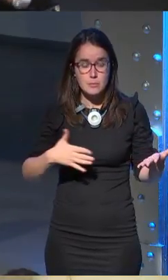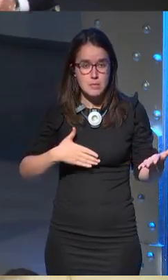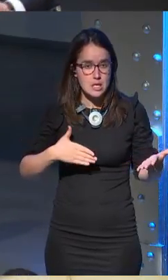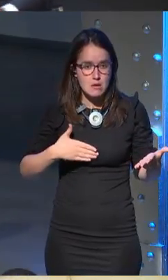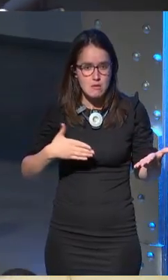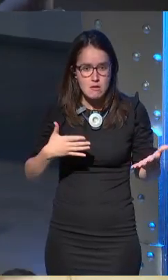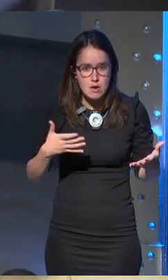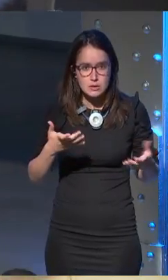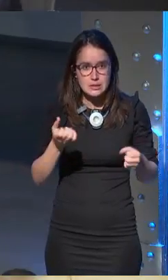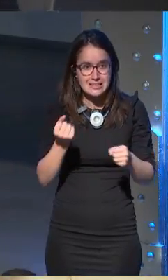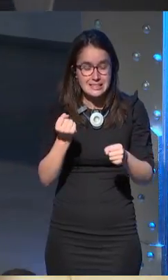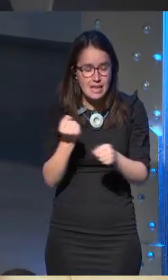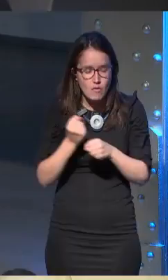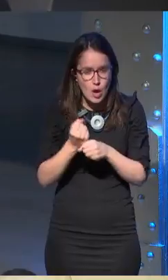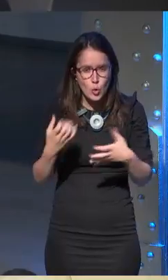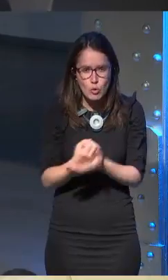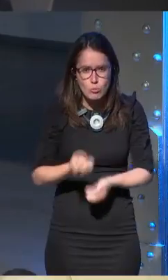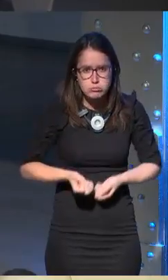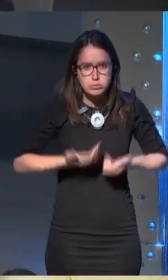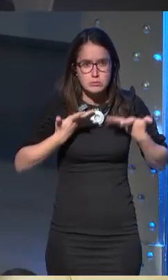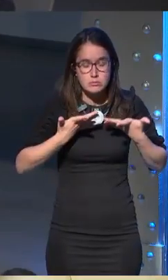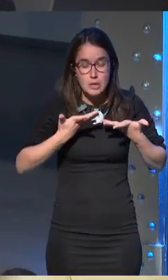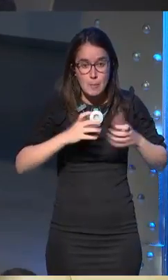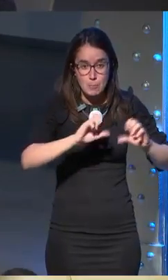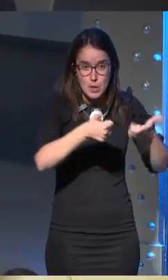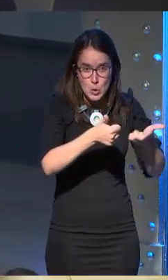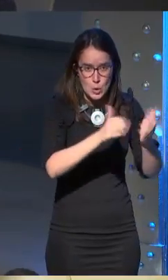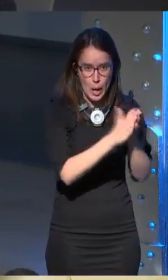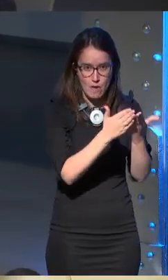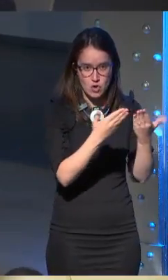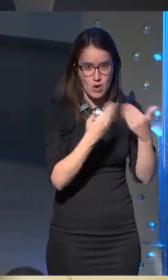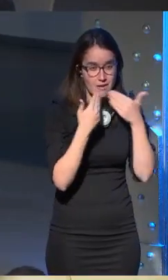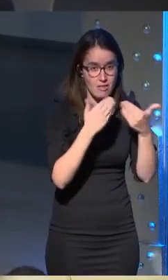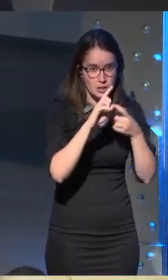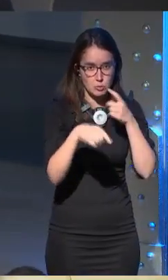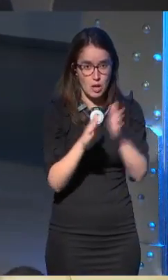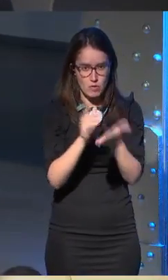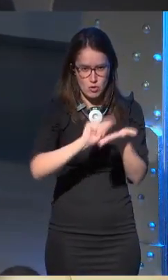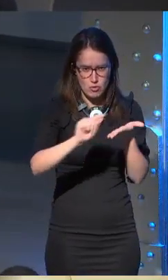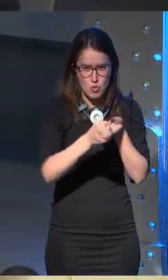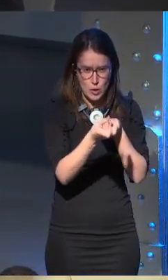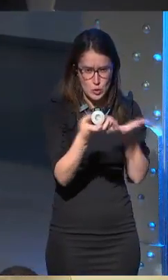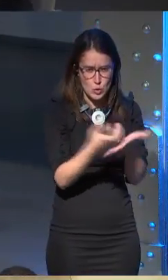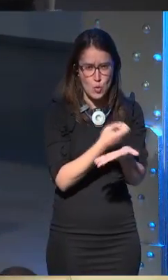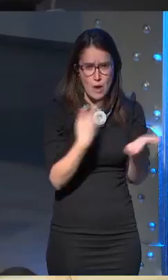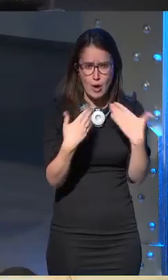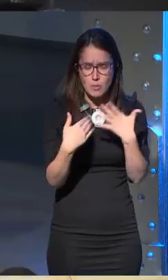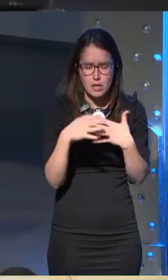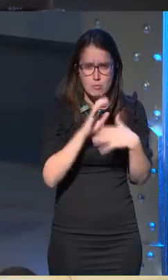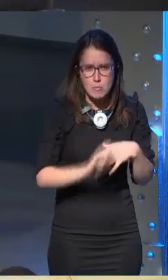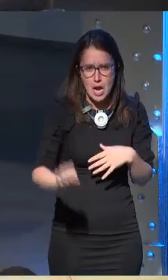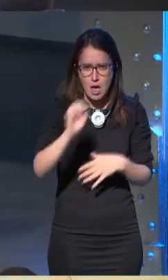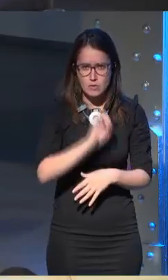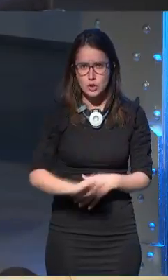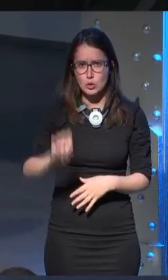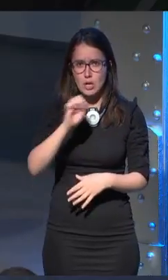and now we're talking about a book. But yeah, I talked to Tom from space. It was a great conversation. He wanted to know mostly about, you know, what it's like living